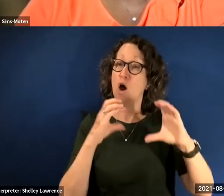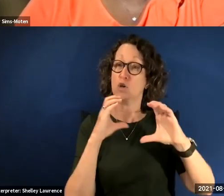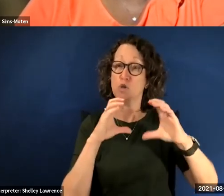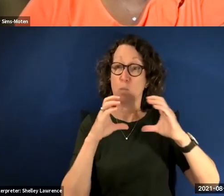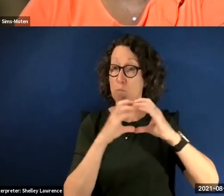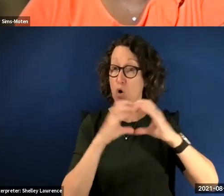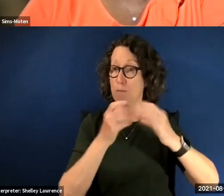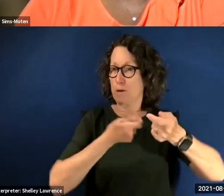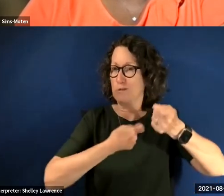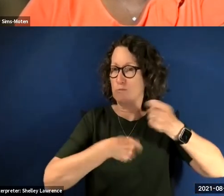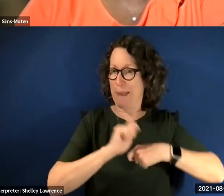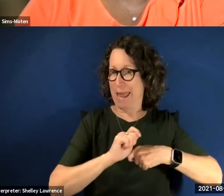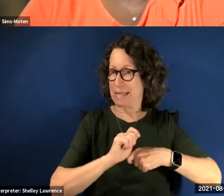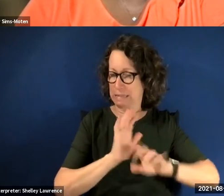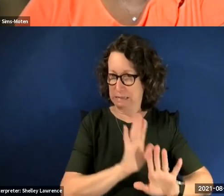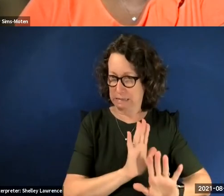Adelante.